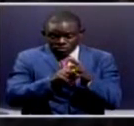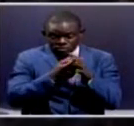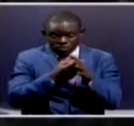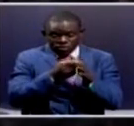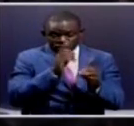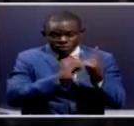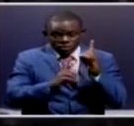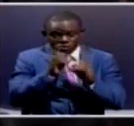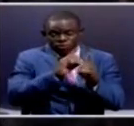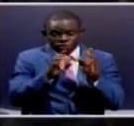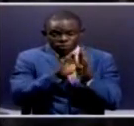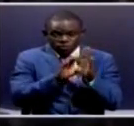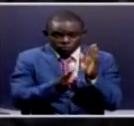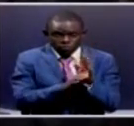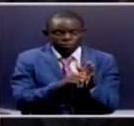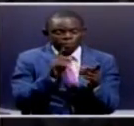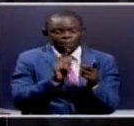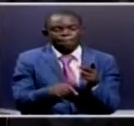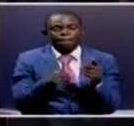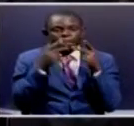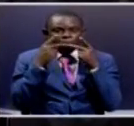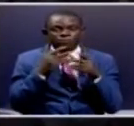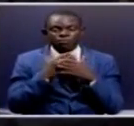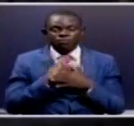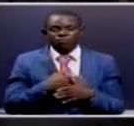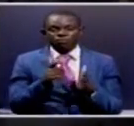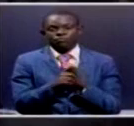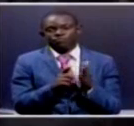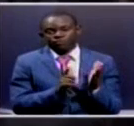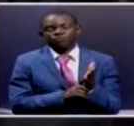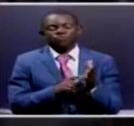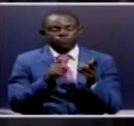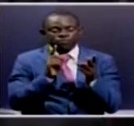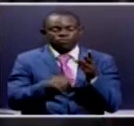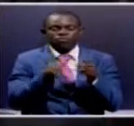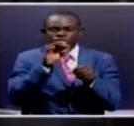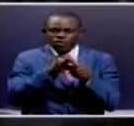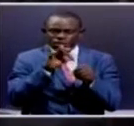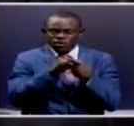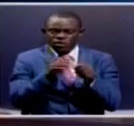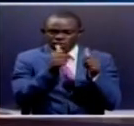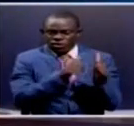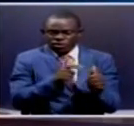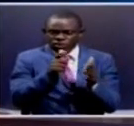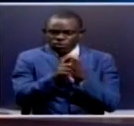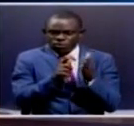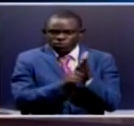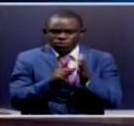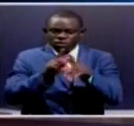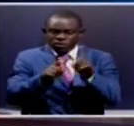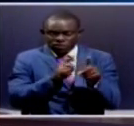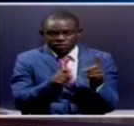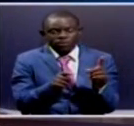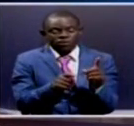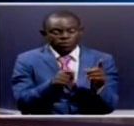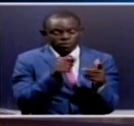parties bill, and other collateral pieces of legislation, the bill says the